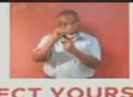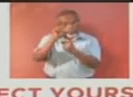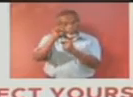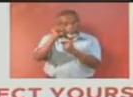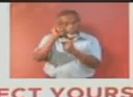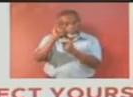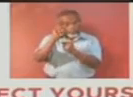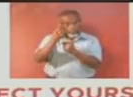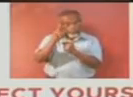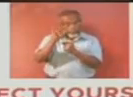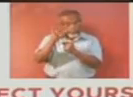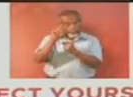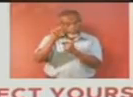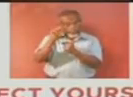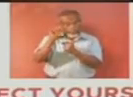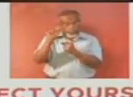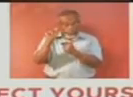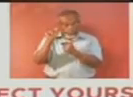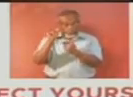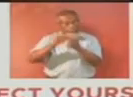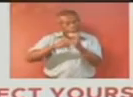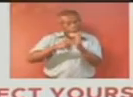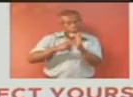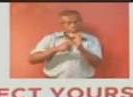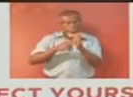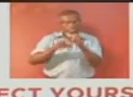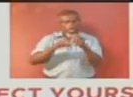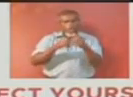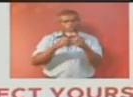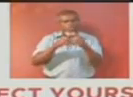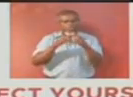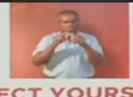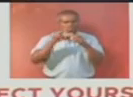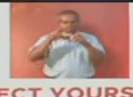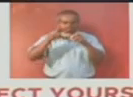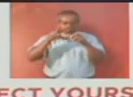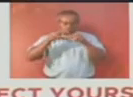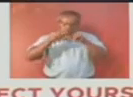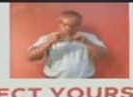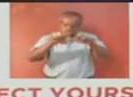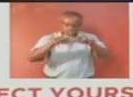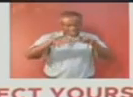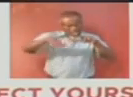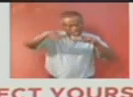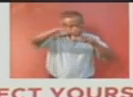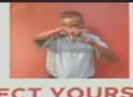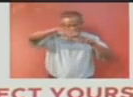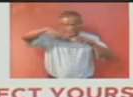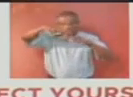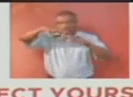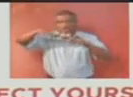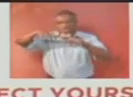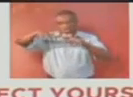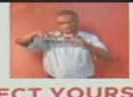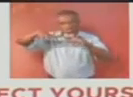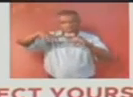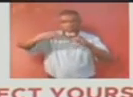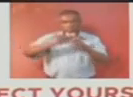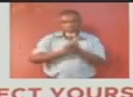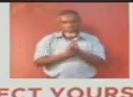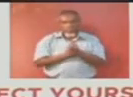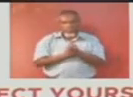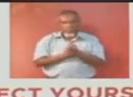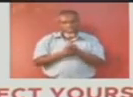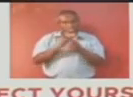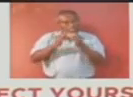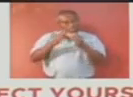perspective of risk of becoming ill, then what we are emphasizing is that with this high level of viral circulation, there is increased risk